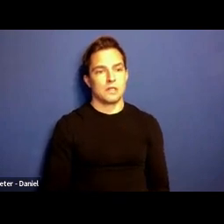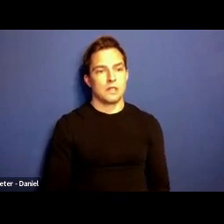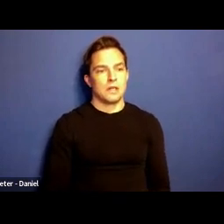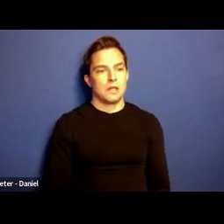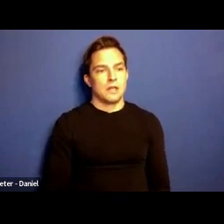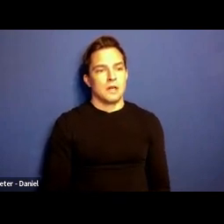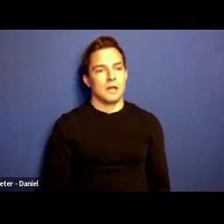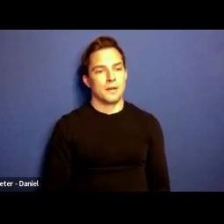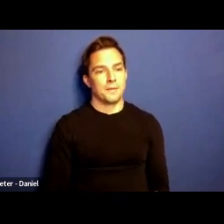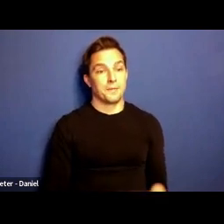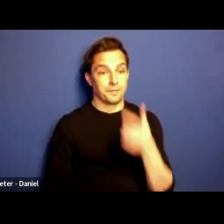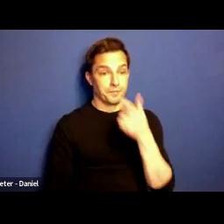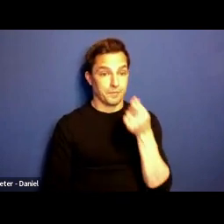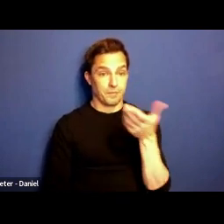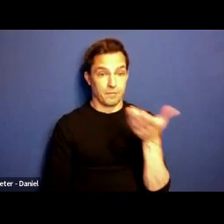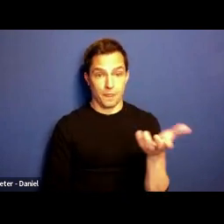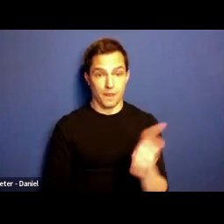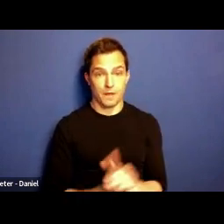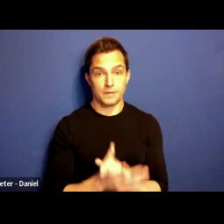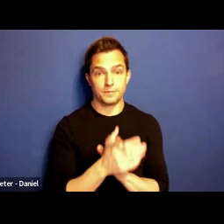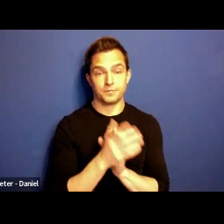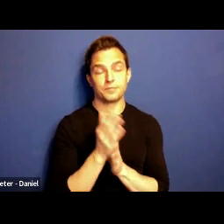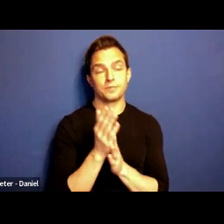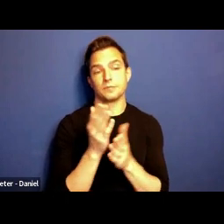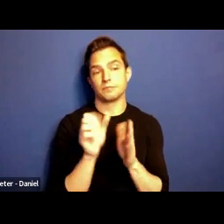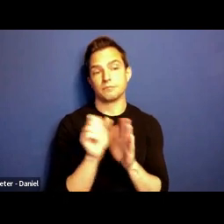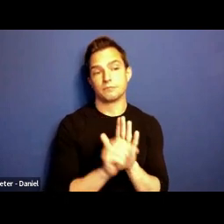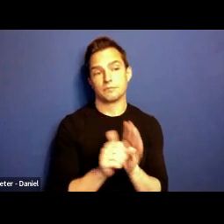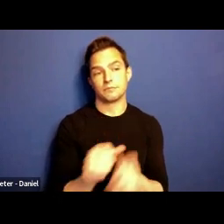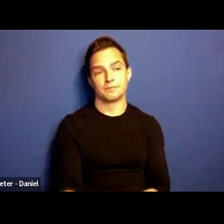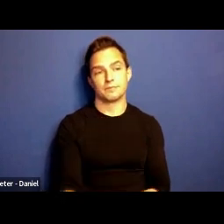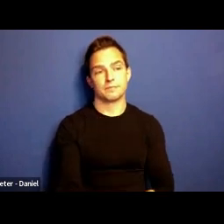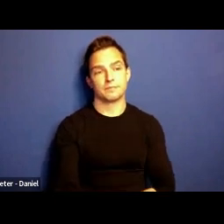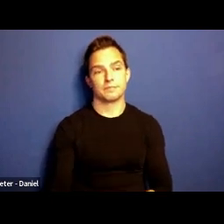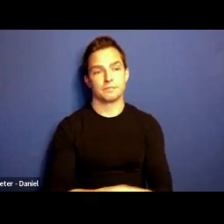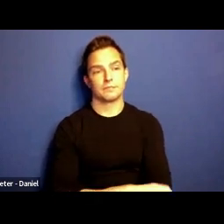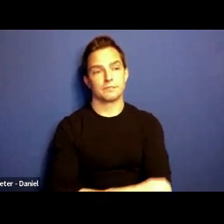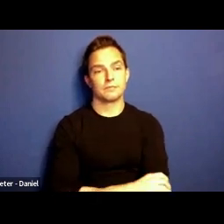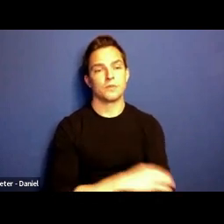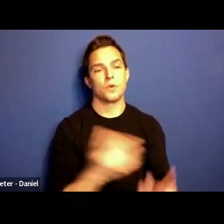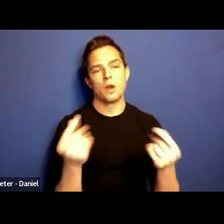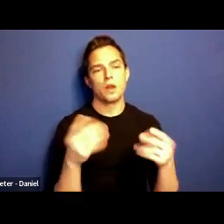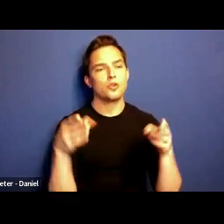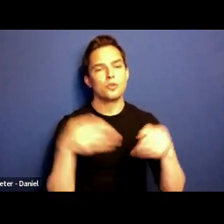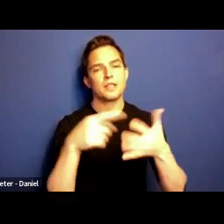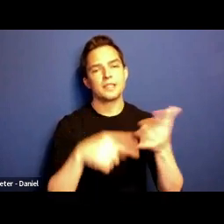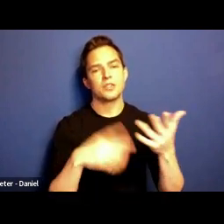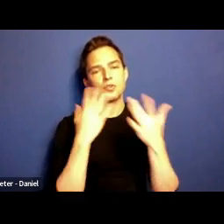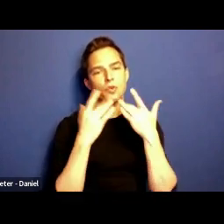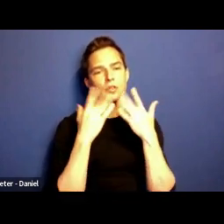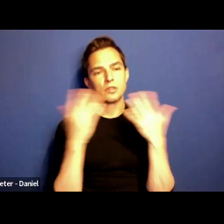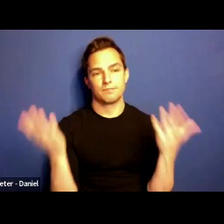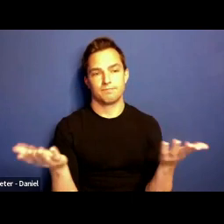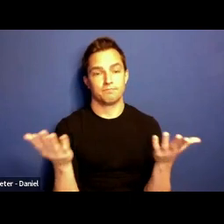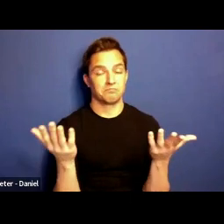But one of the interesting things is we ask states what are they doing to address these shortages, and they're